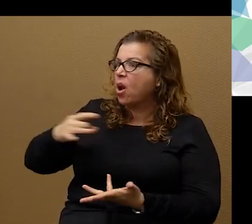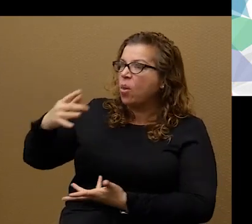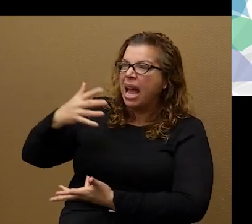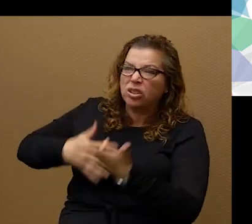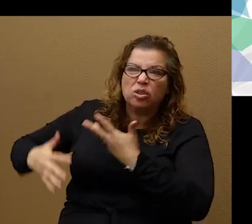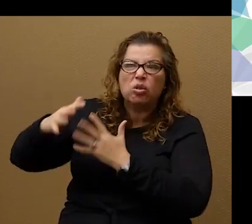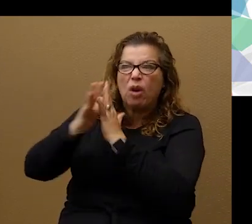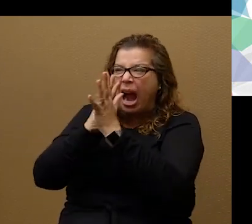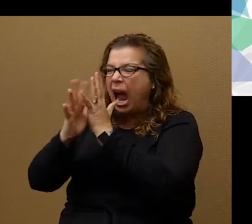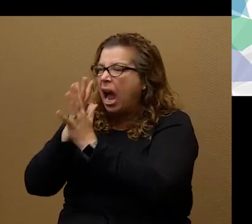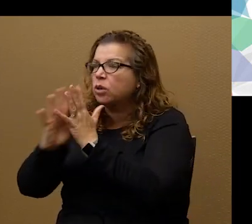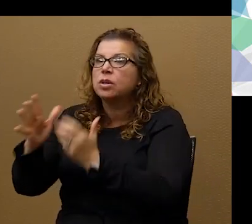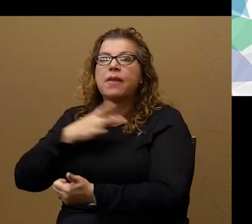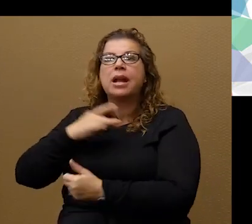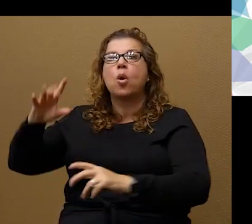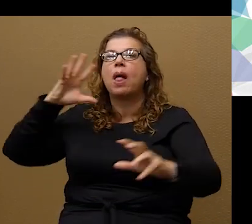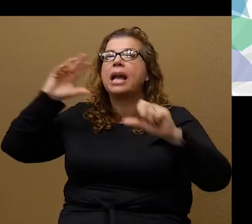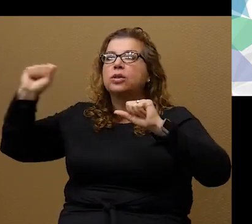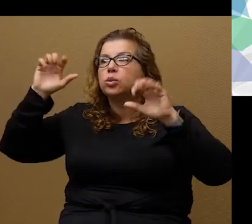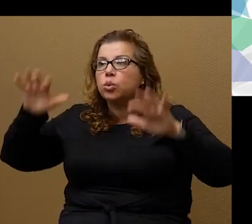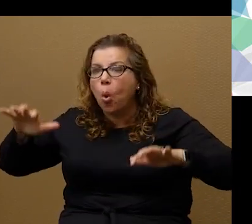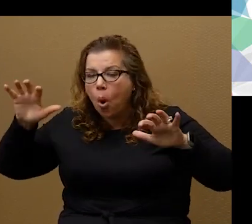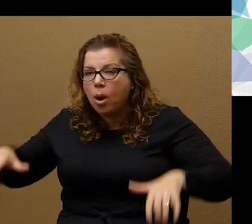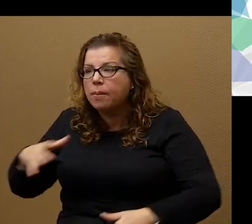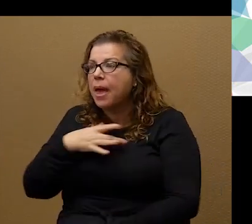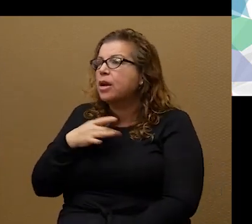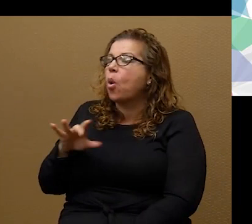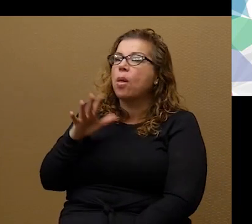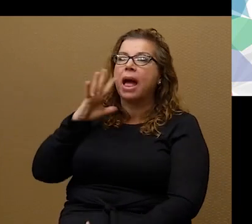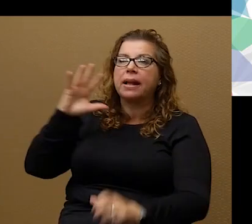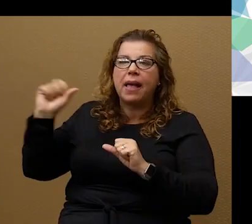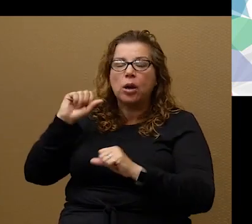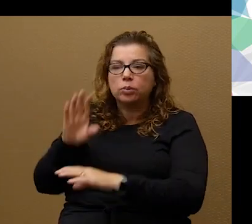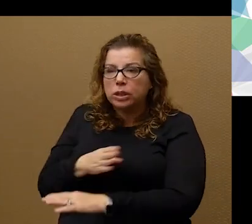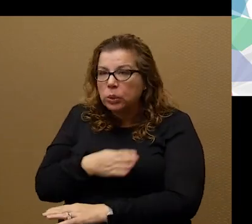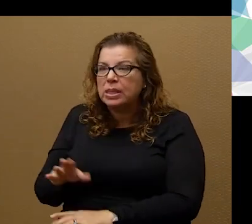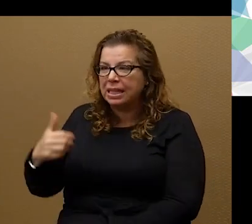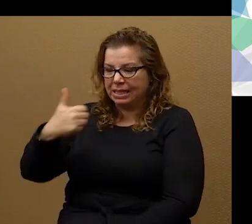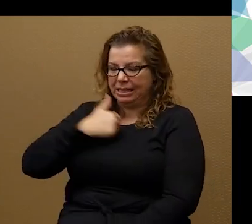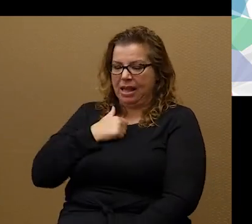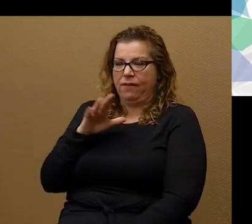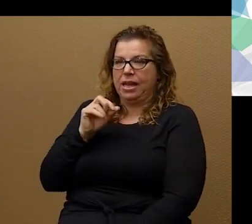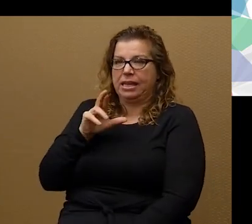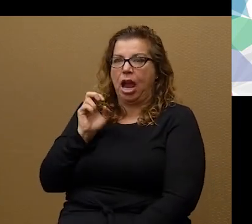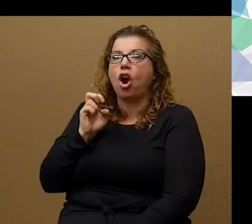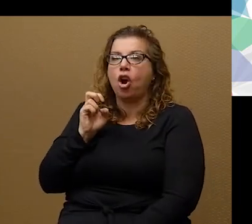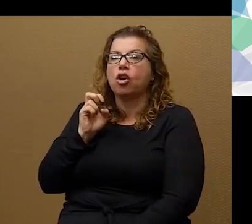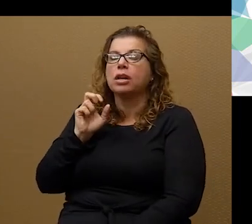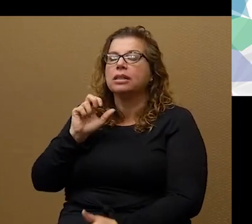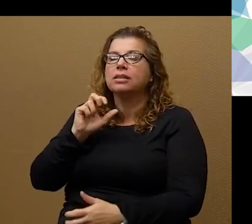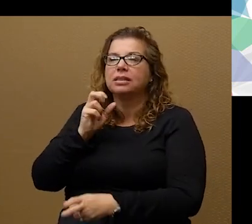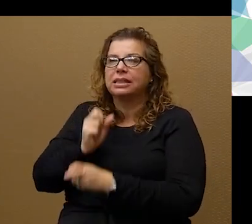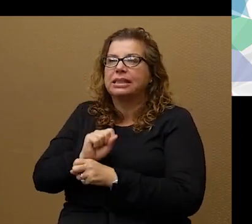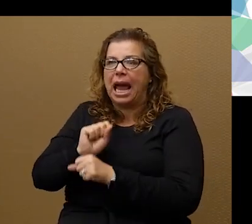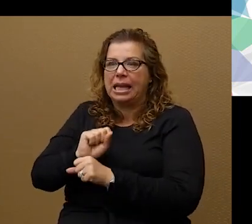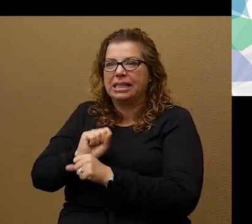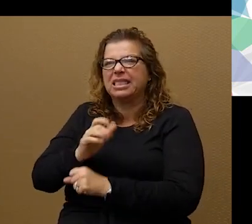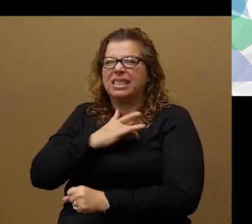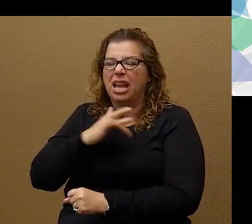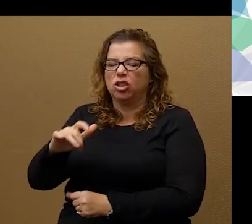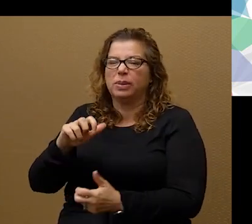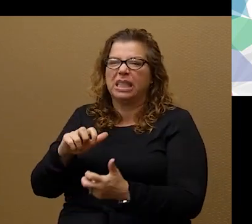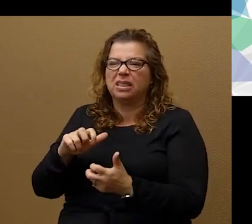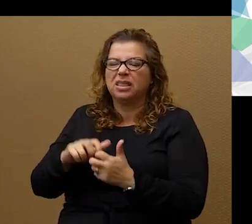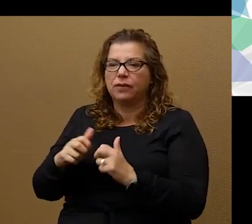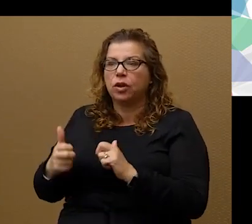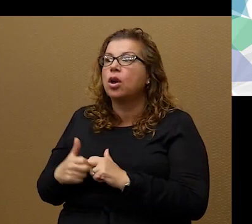like storms, they don't like loud music. Self-care tasks are difficult, and they may use their own voice to